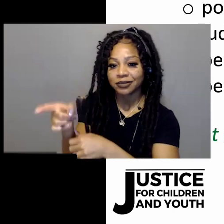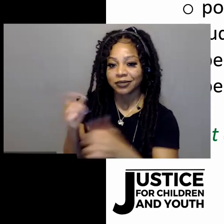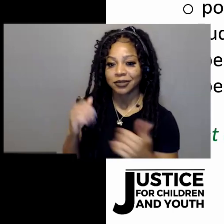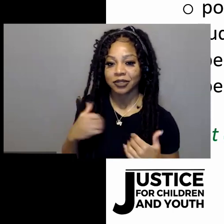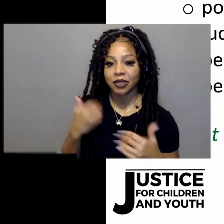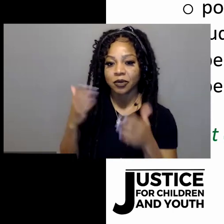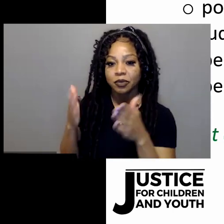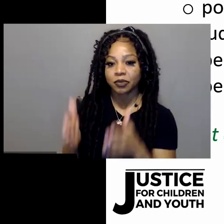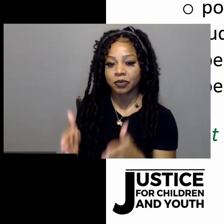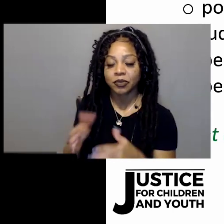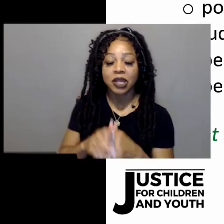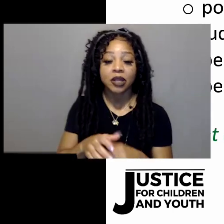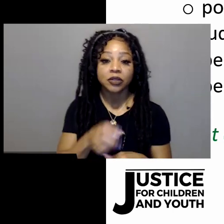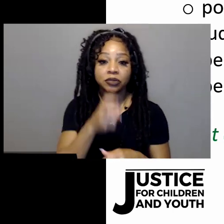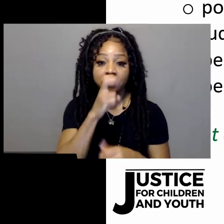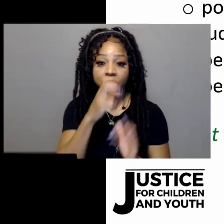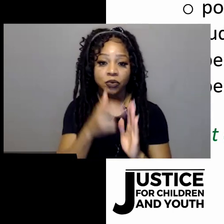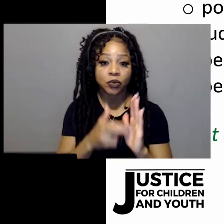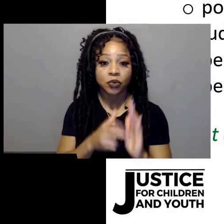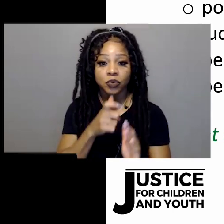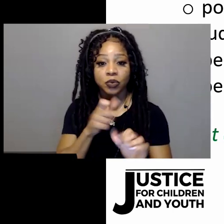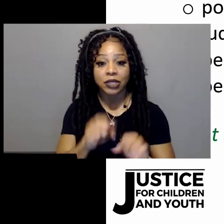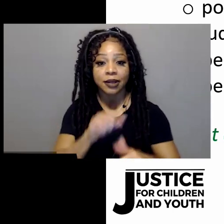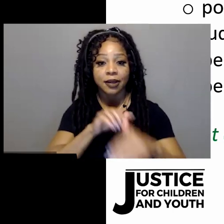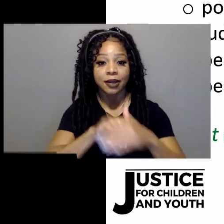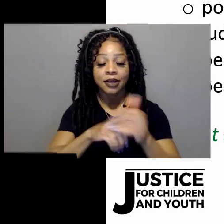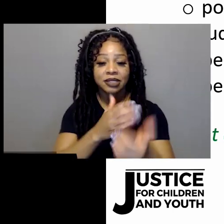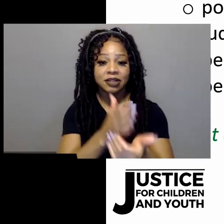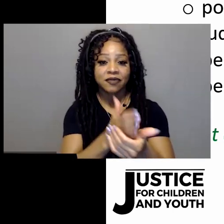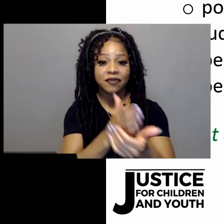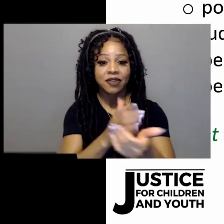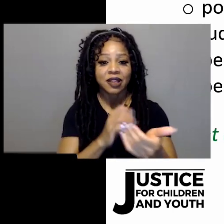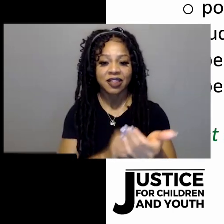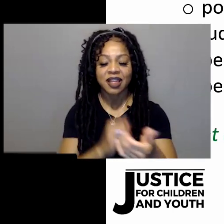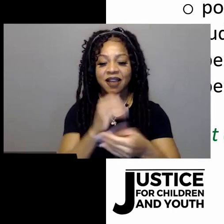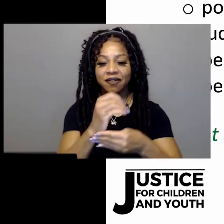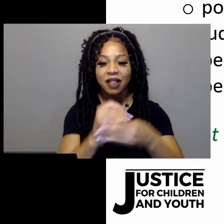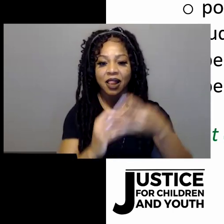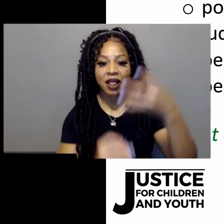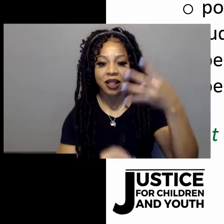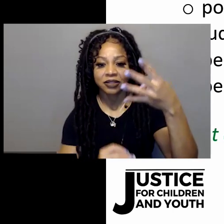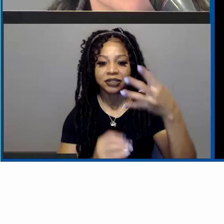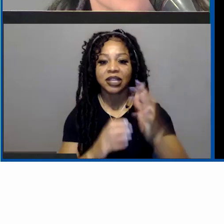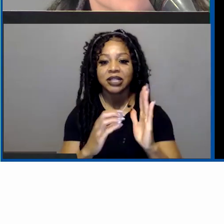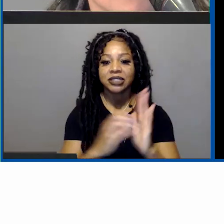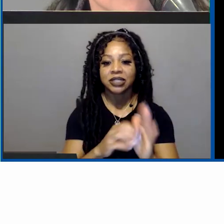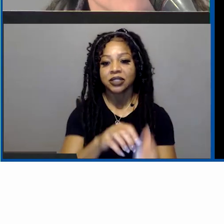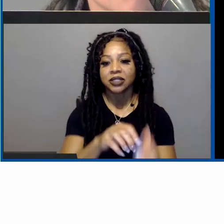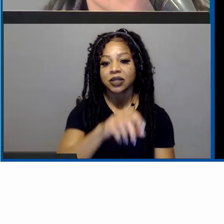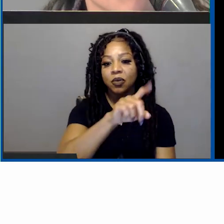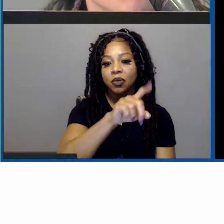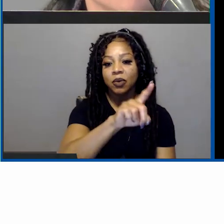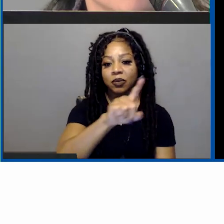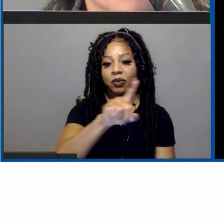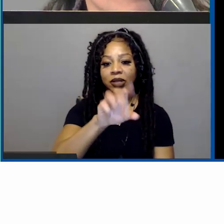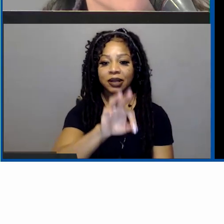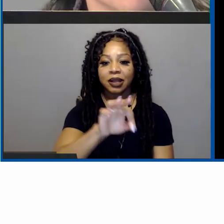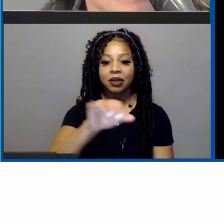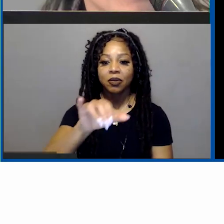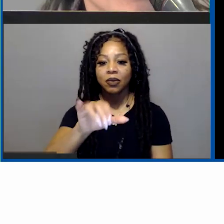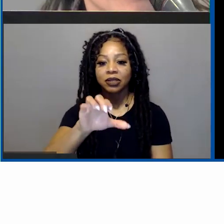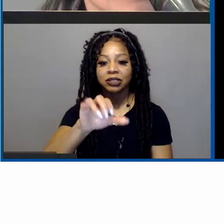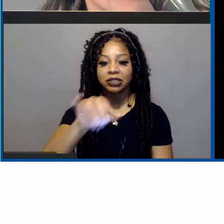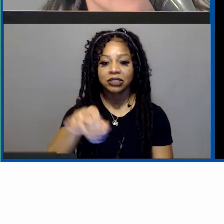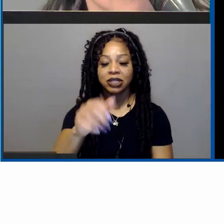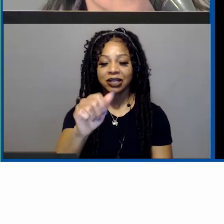strict limitations on who can see those records. There's a list. That's Section 119 of the YCJA. It lists all of the people who